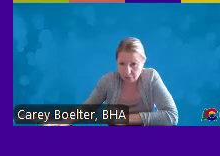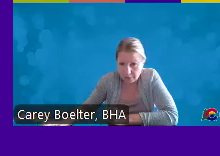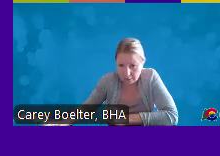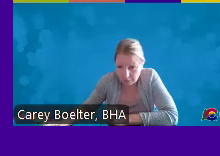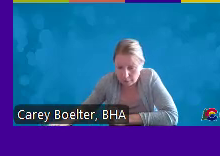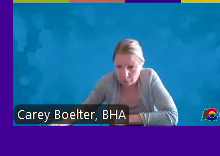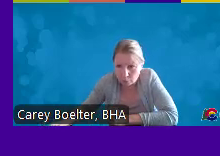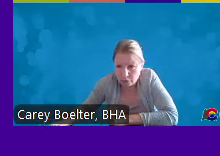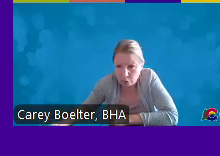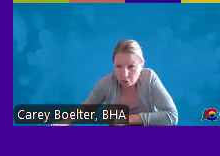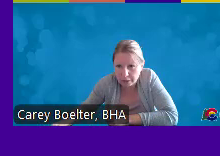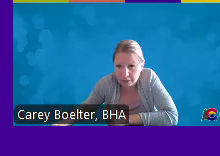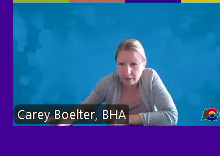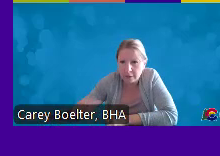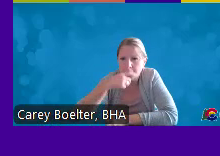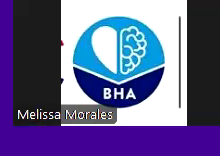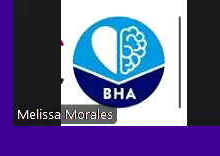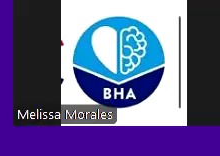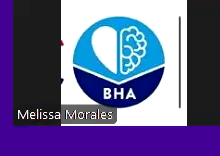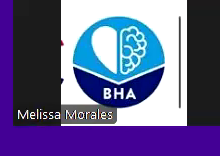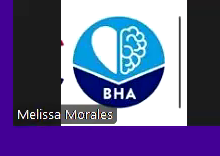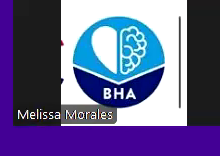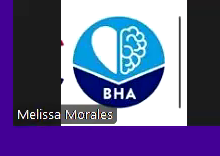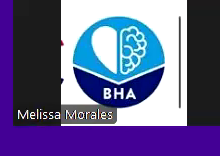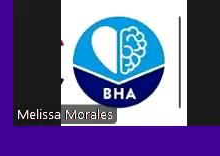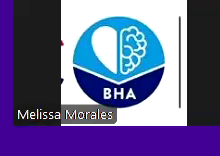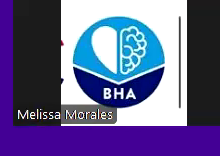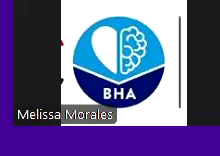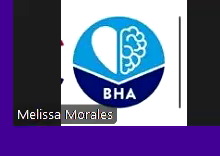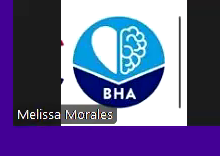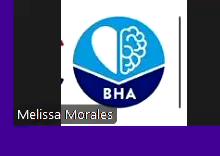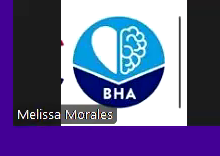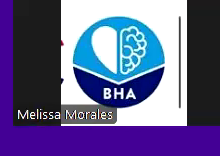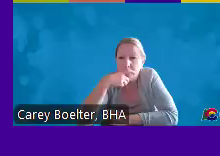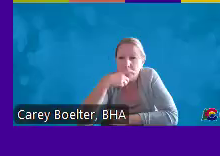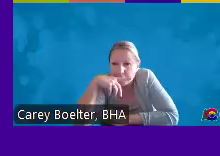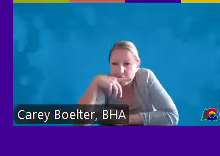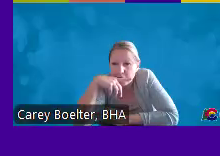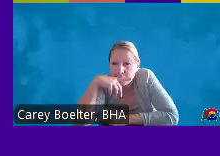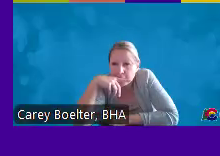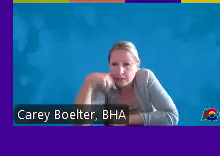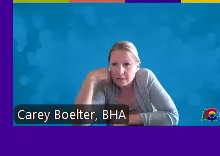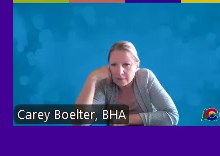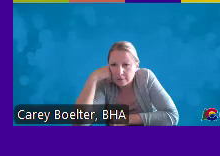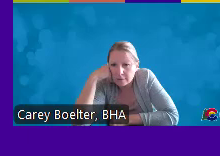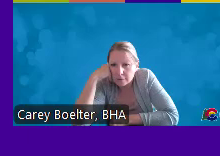Melissa, I'm going to scroll here. Nope, it doesn't look like there's anything else. Okay.